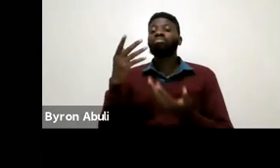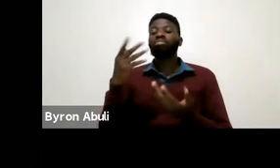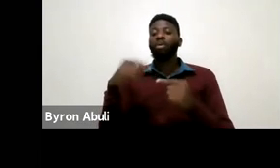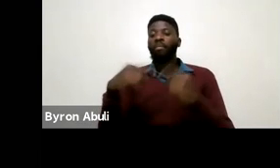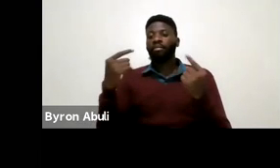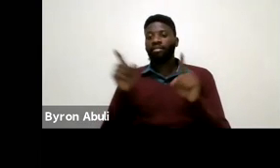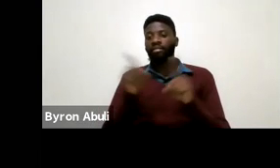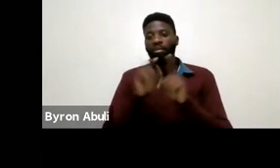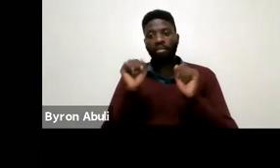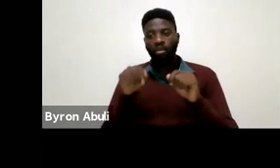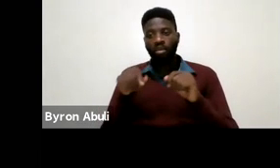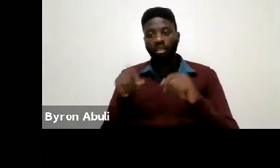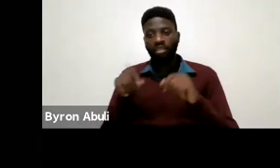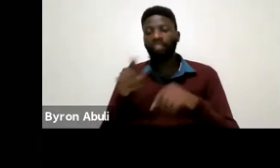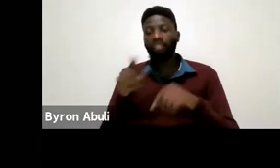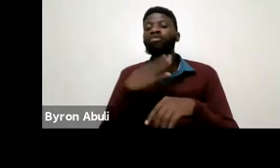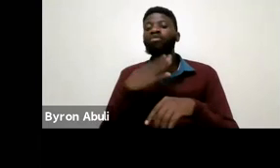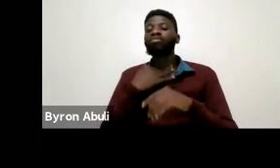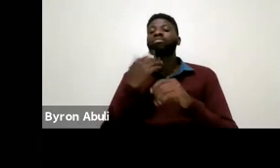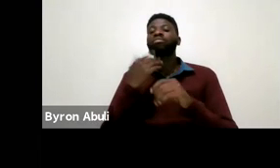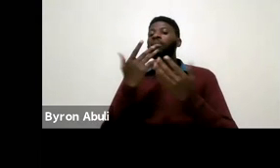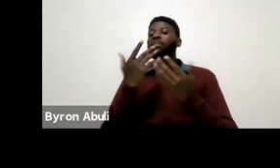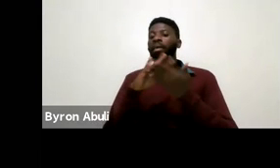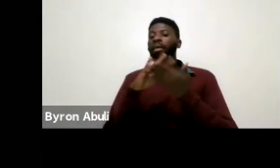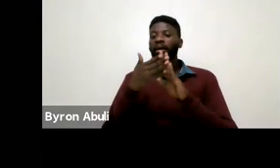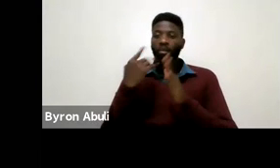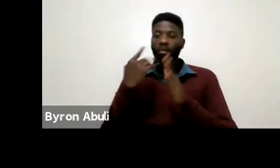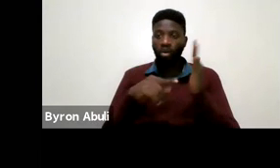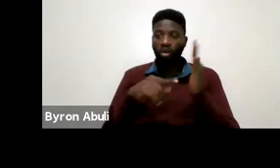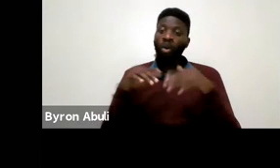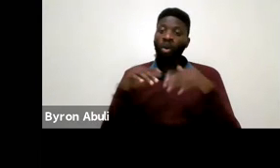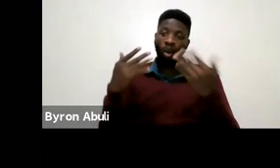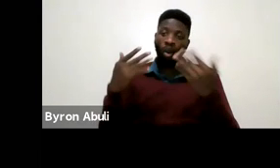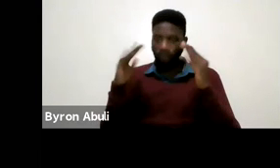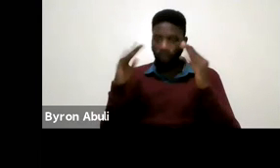want to be, or you can look at the reverse, what you do not want to be.